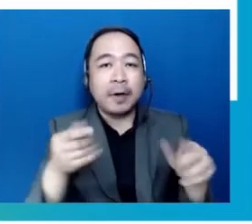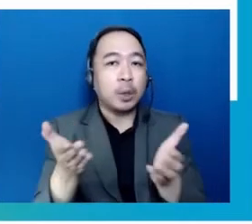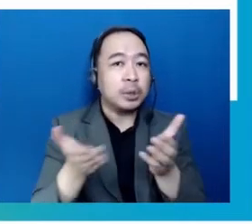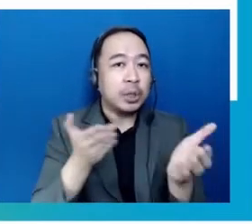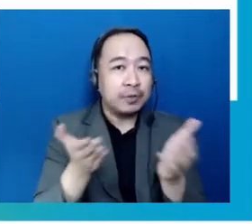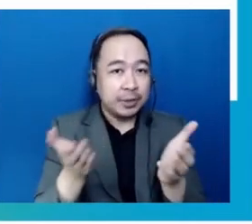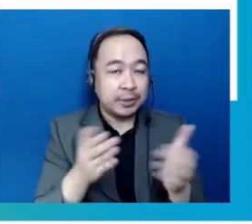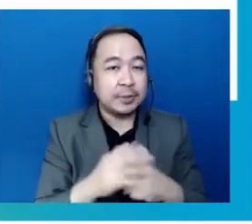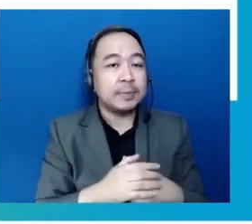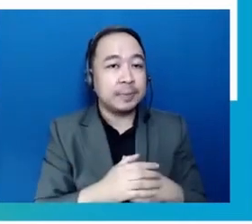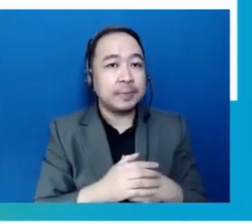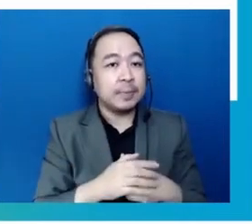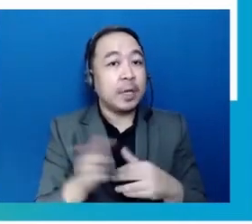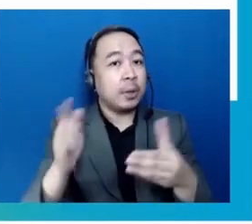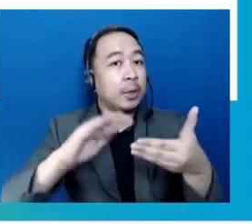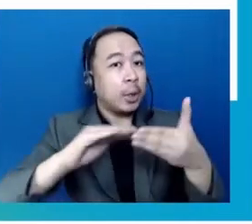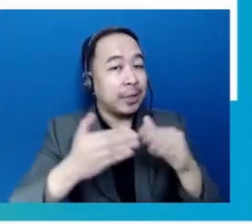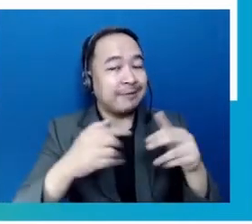statement, the energy policy,